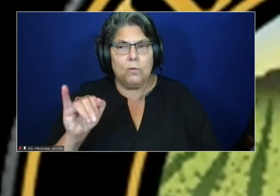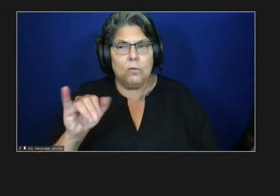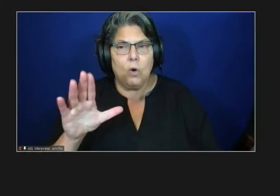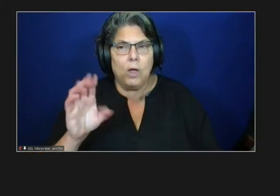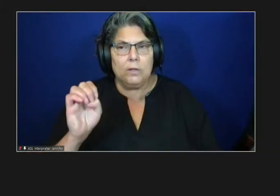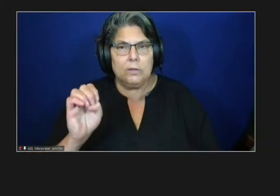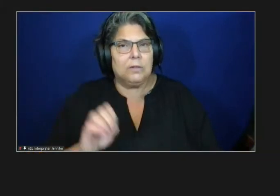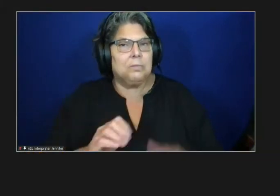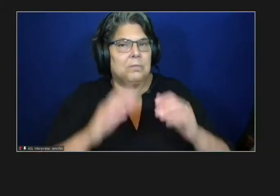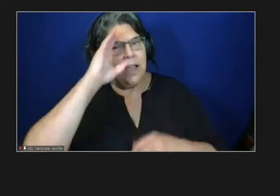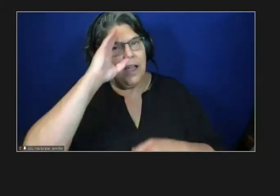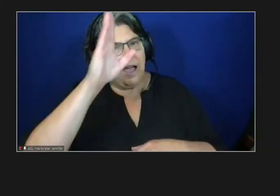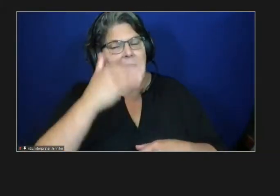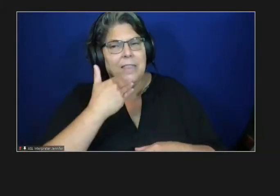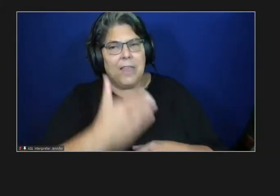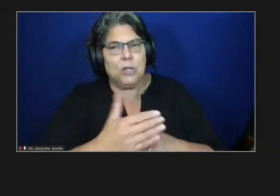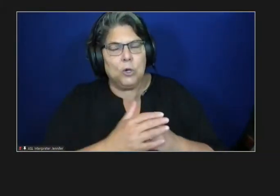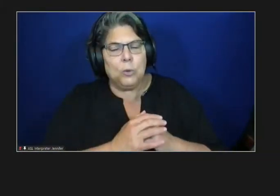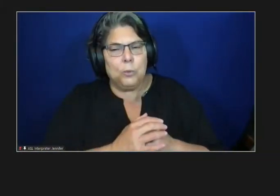Hi, thank you.